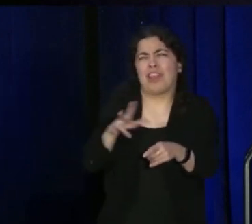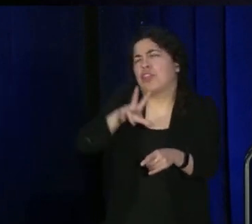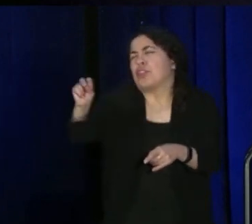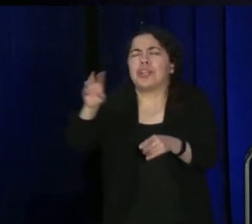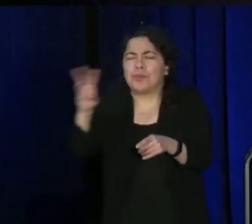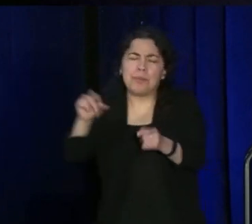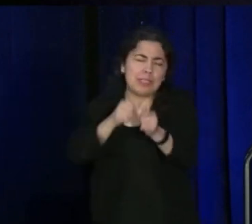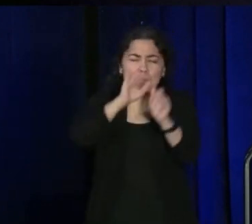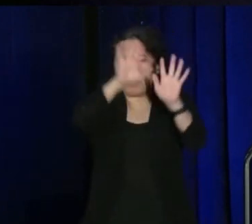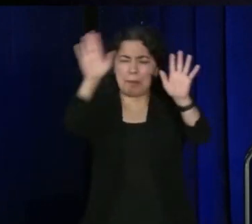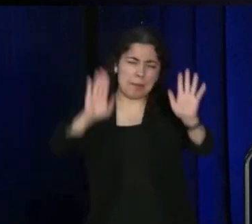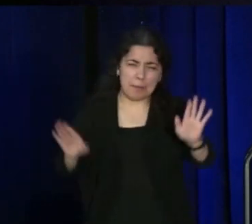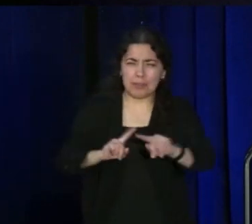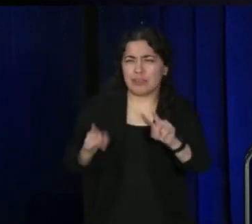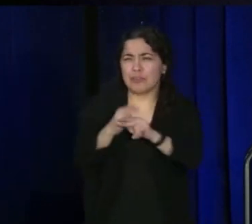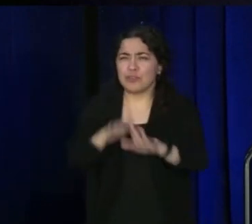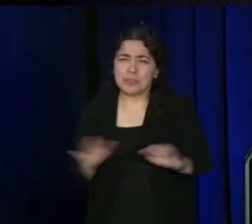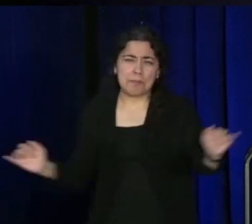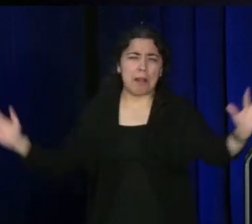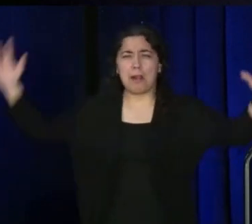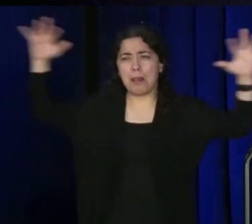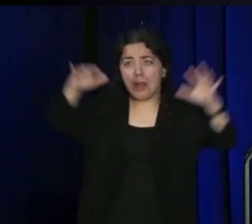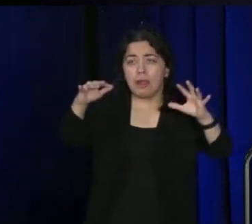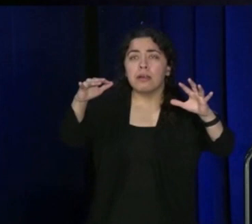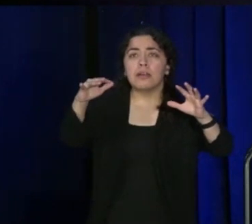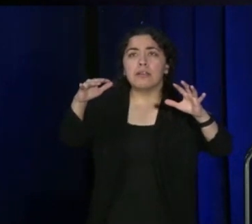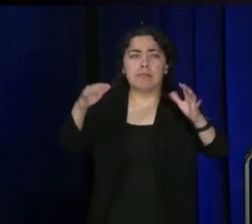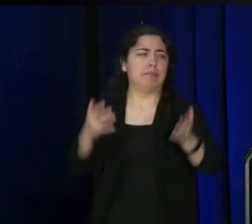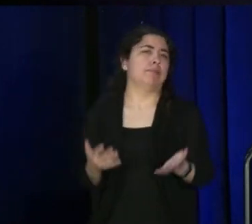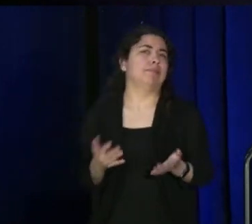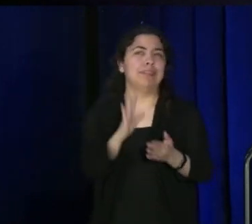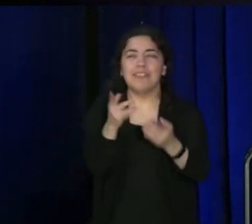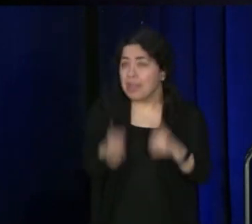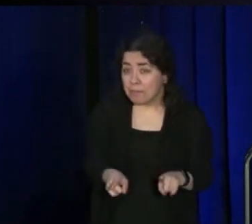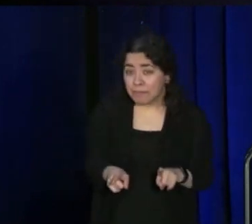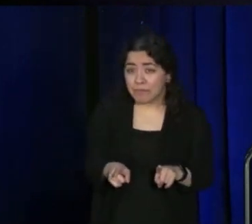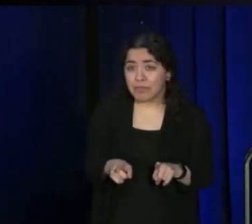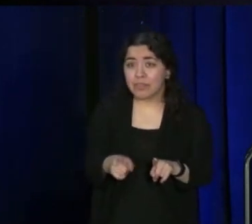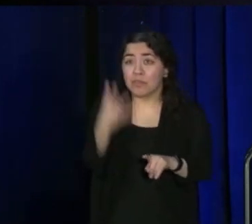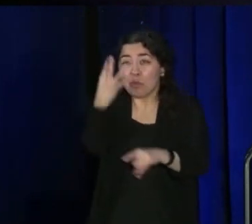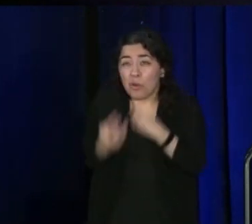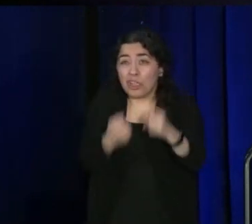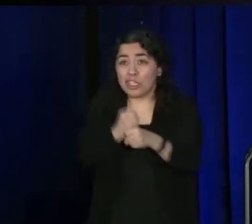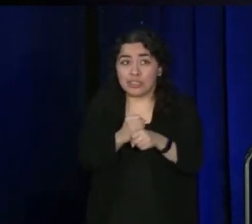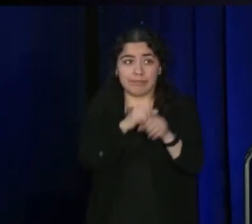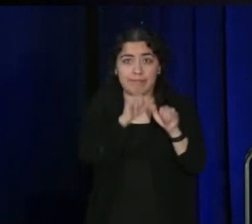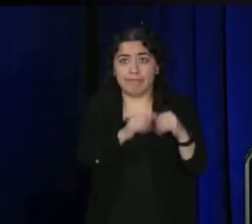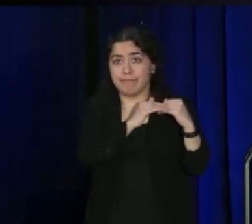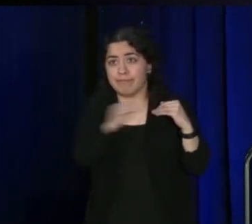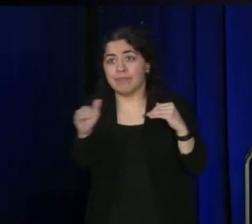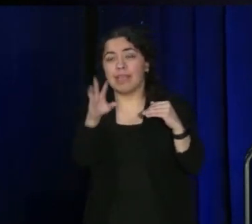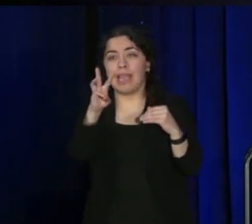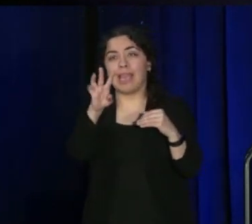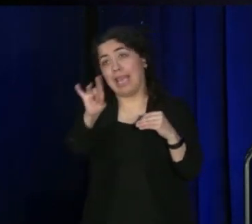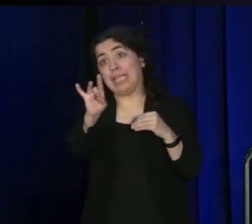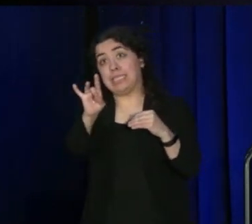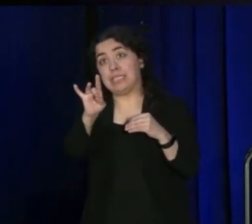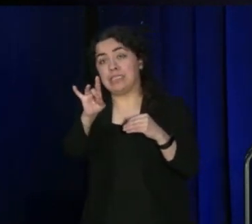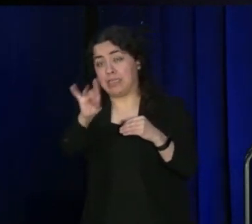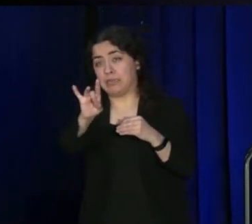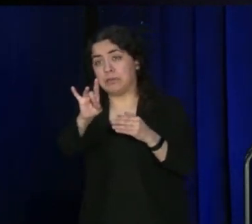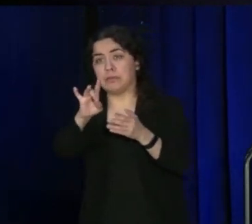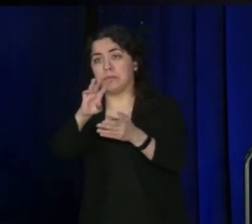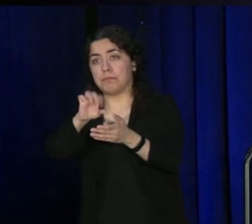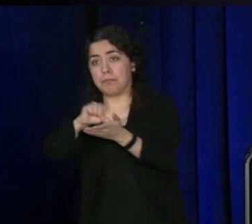going to have all kinds of different users and all that. And that just never came up. For 4 years, it's been an application that's 8 pages, and it just is very cumbersome to work